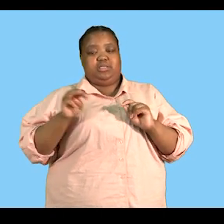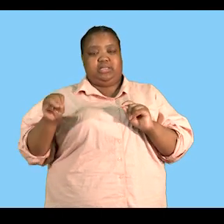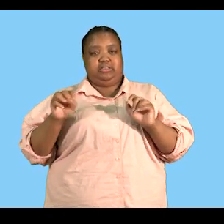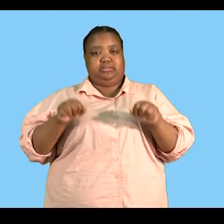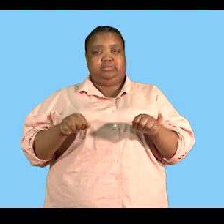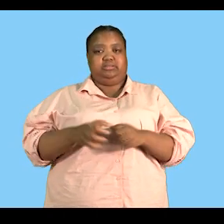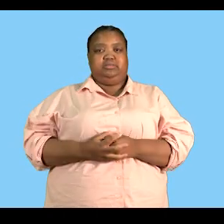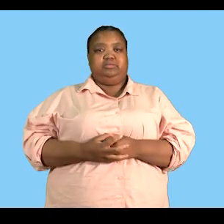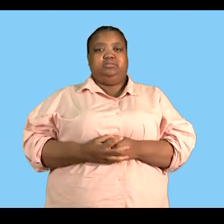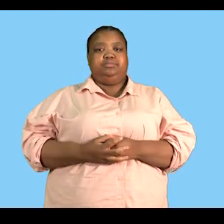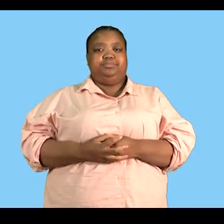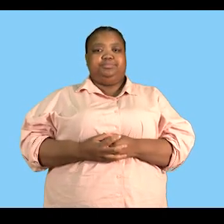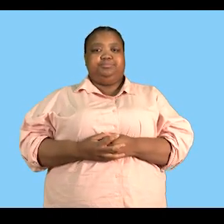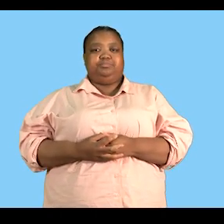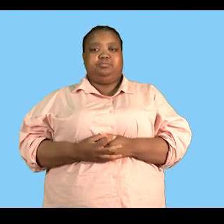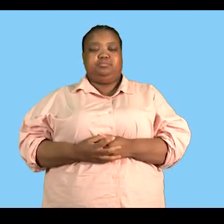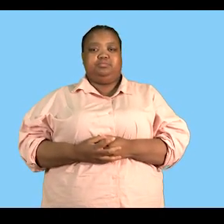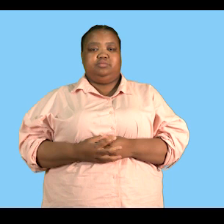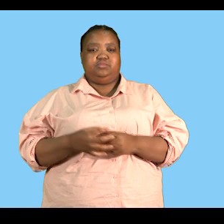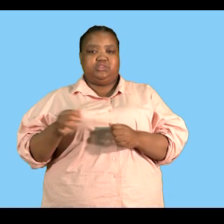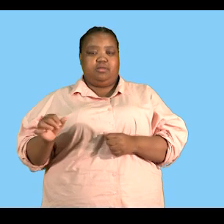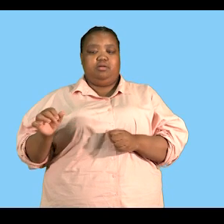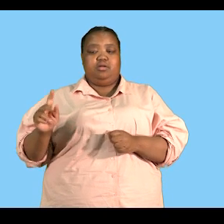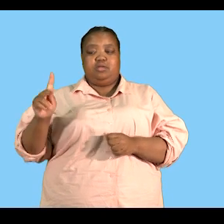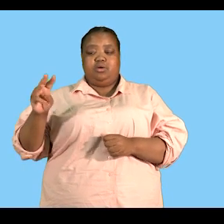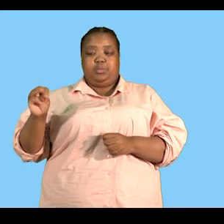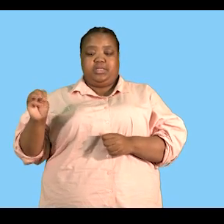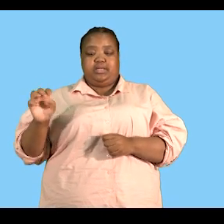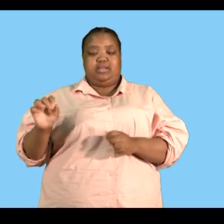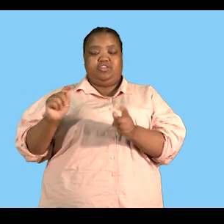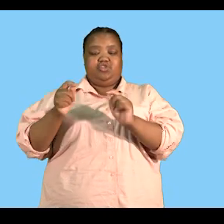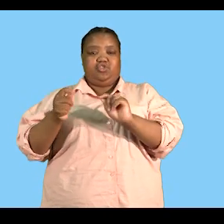to millimeters. So we are jumping. That is